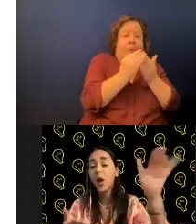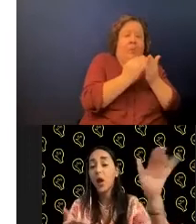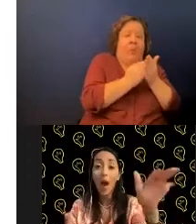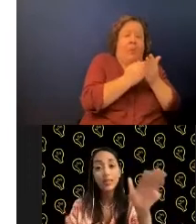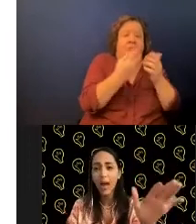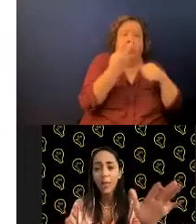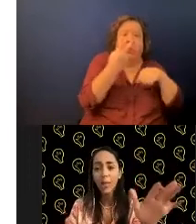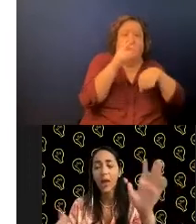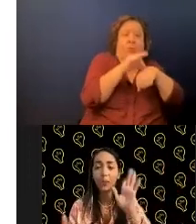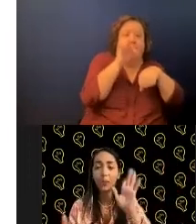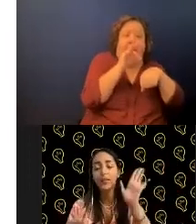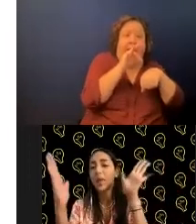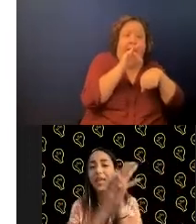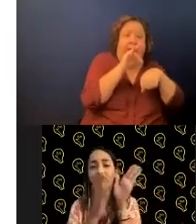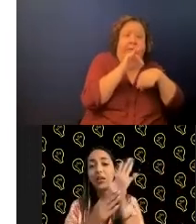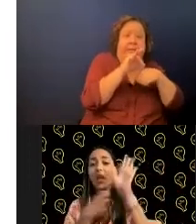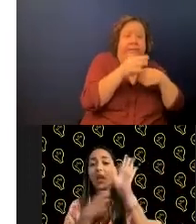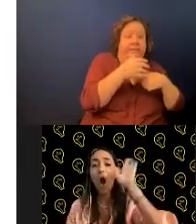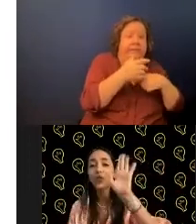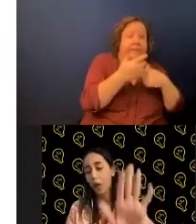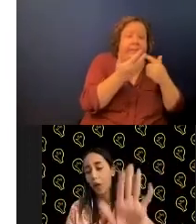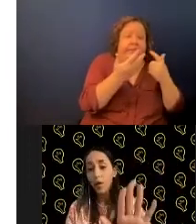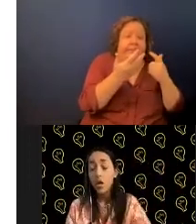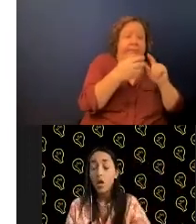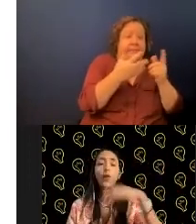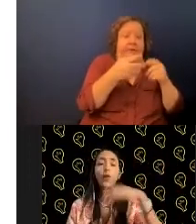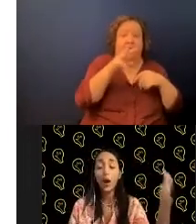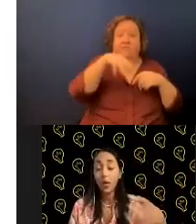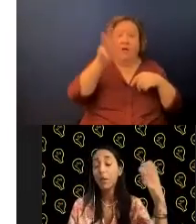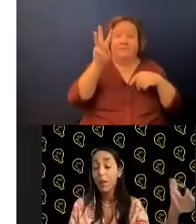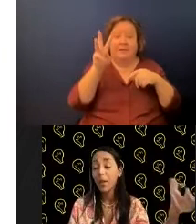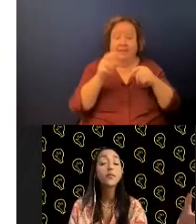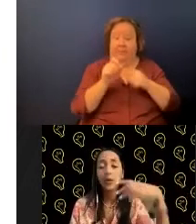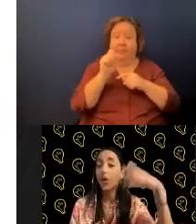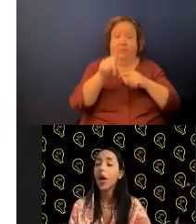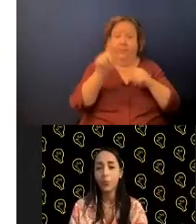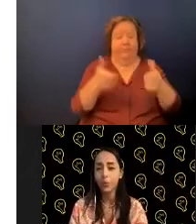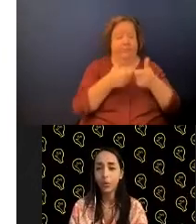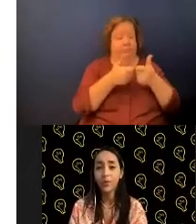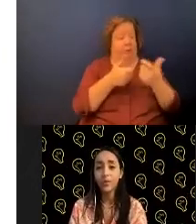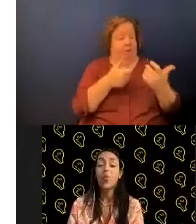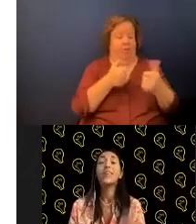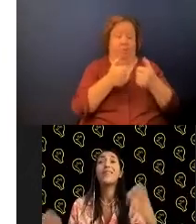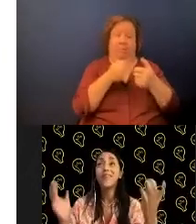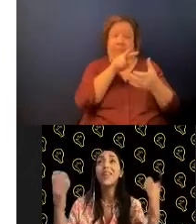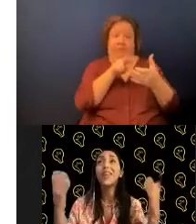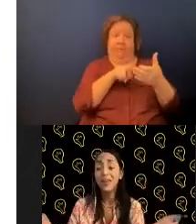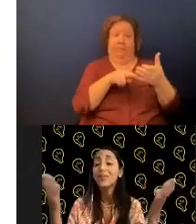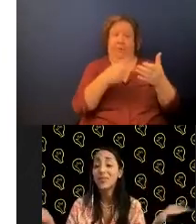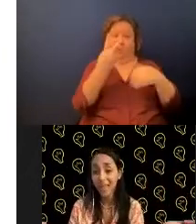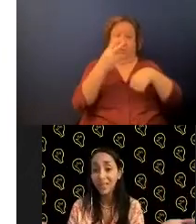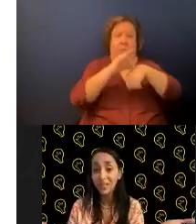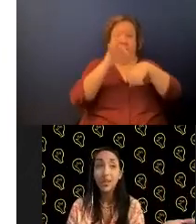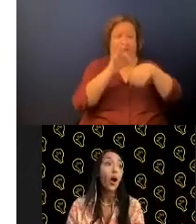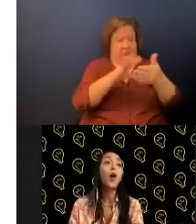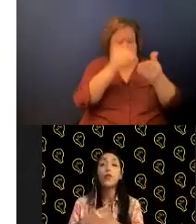via WhatsApp and your participant gets it on their phone. We are implementing this in other programs with